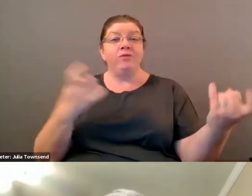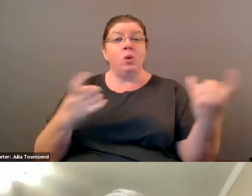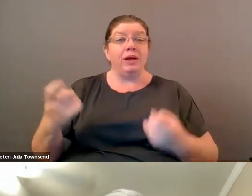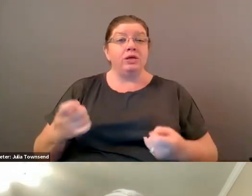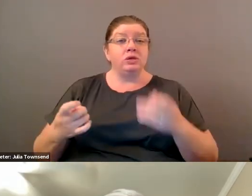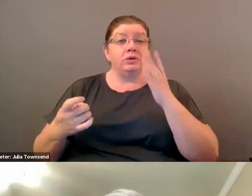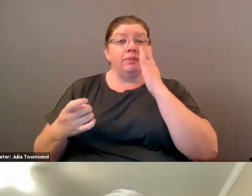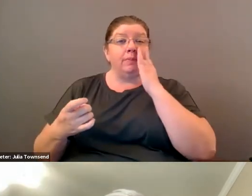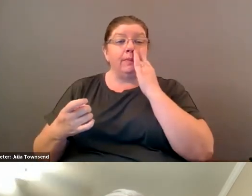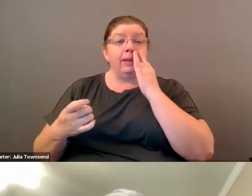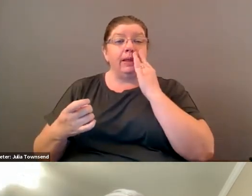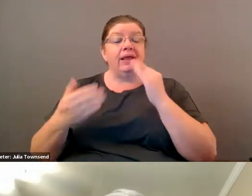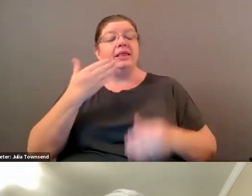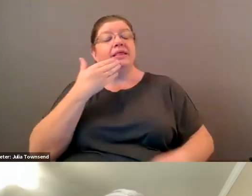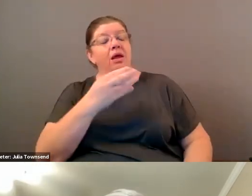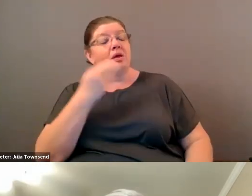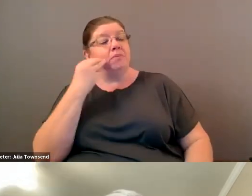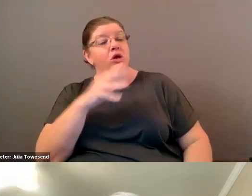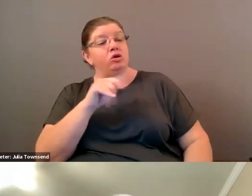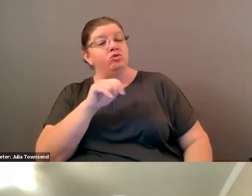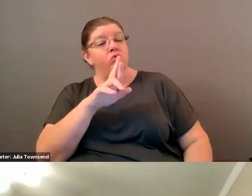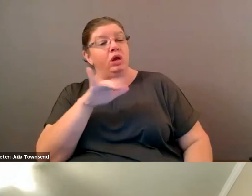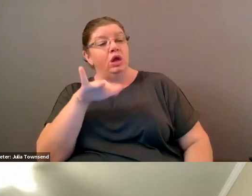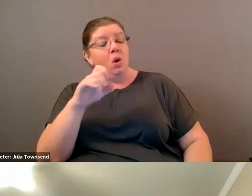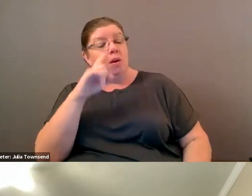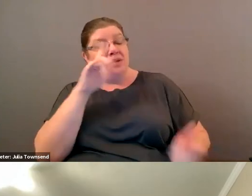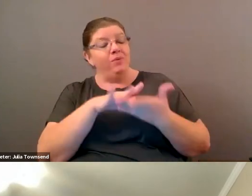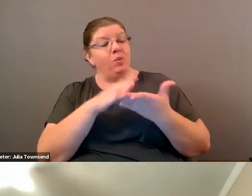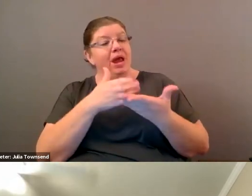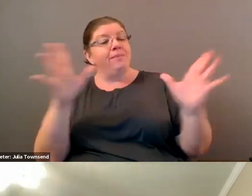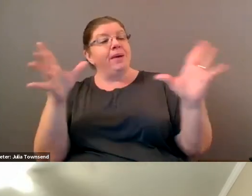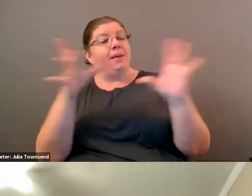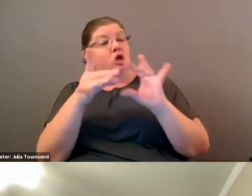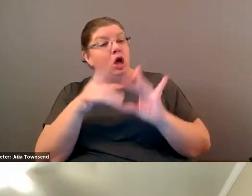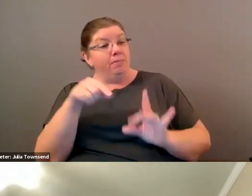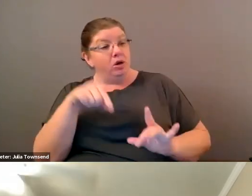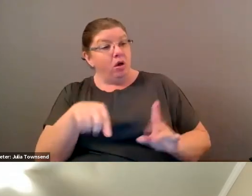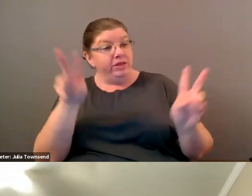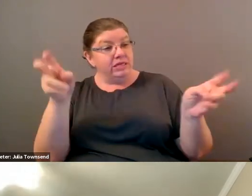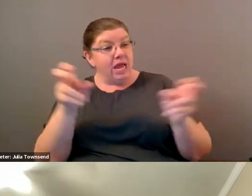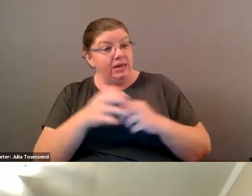Thank you. Ms. Trujillo, I believe we have public comment on this item.